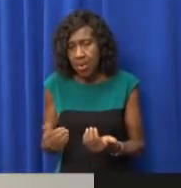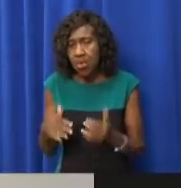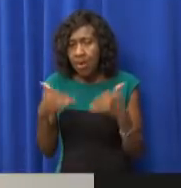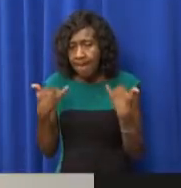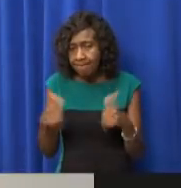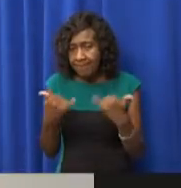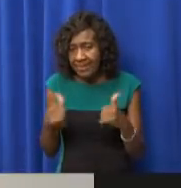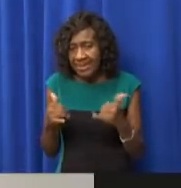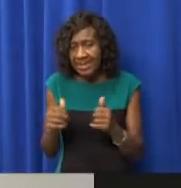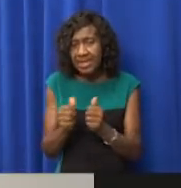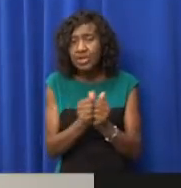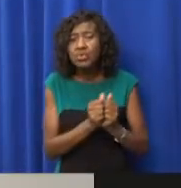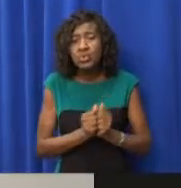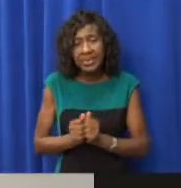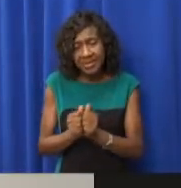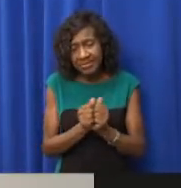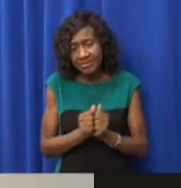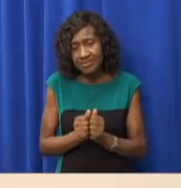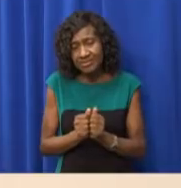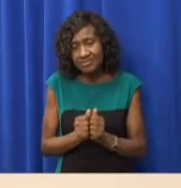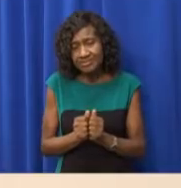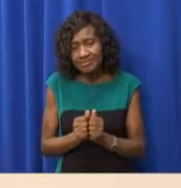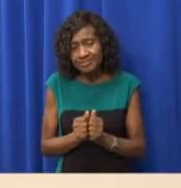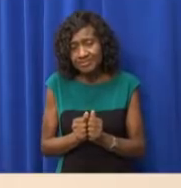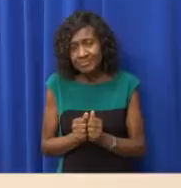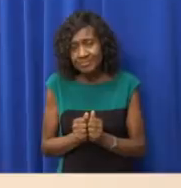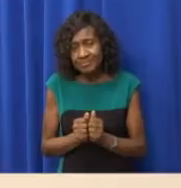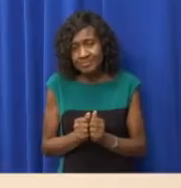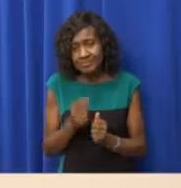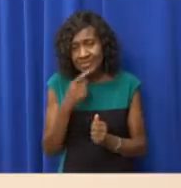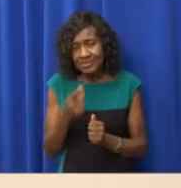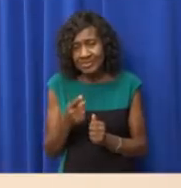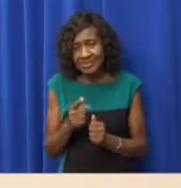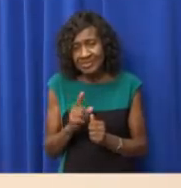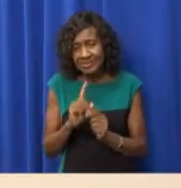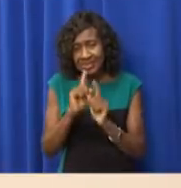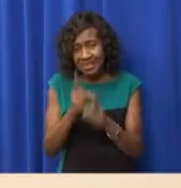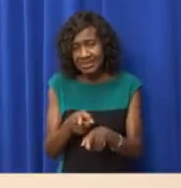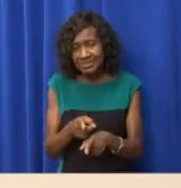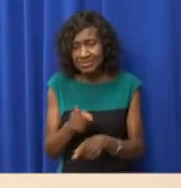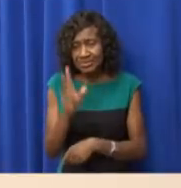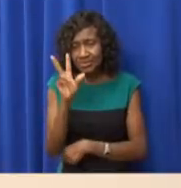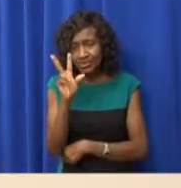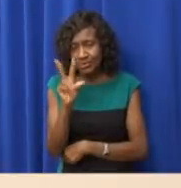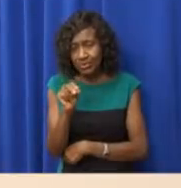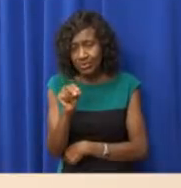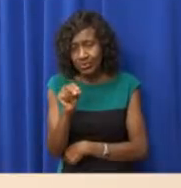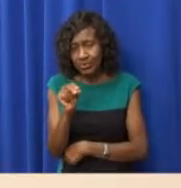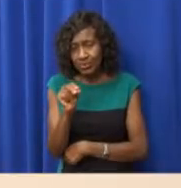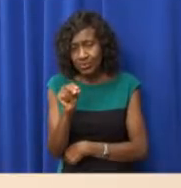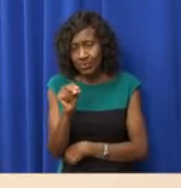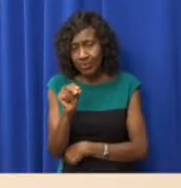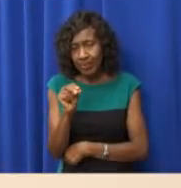can offer our young people? I think the answer to that, again, would be no, for the reasons we have